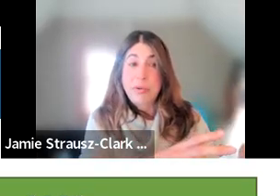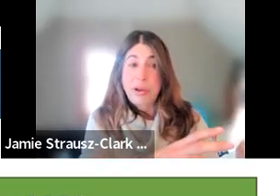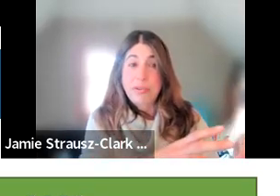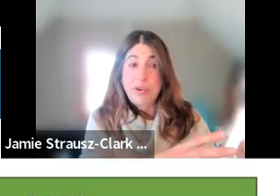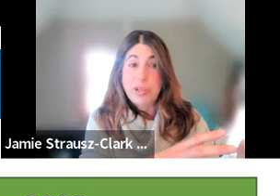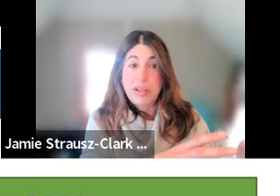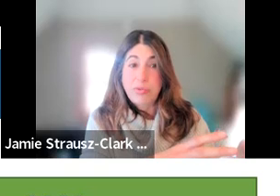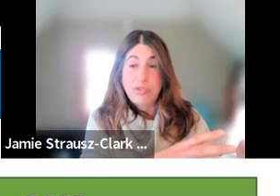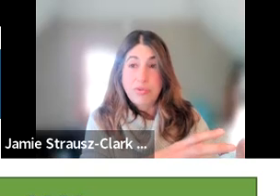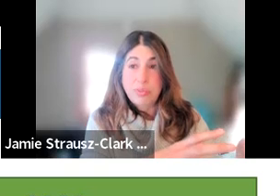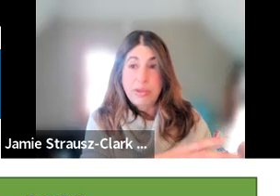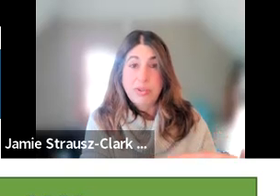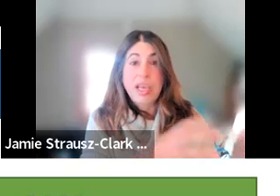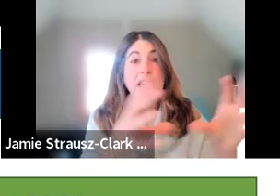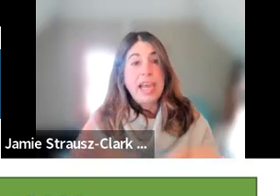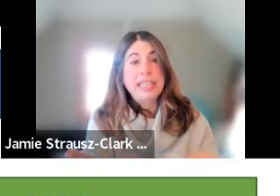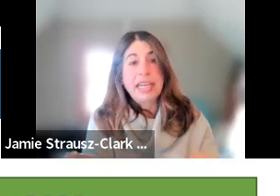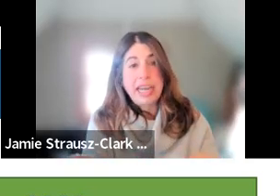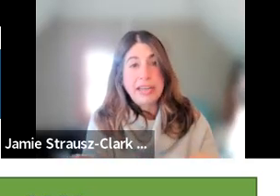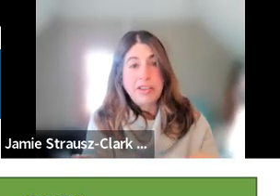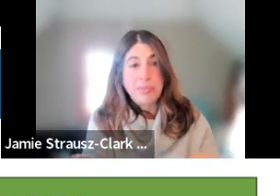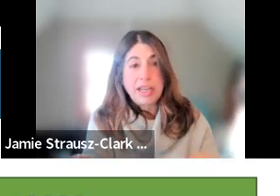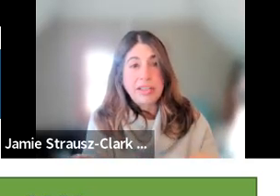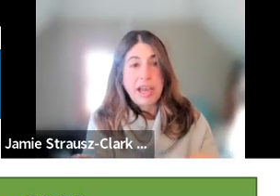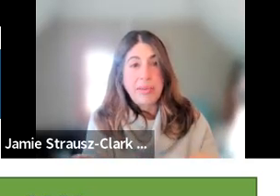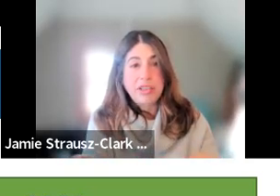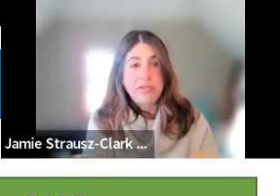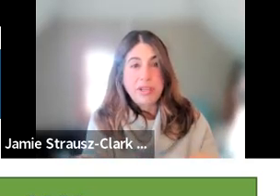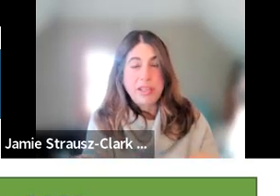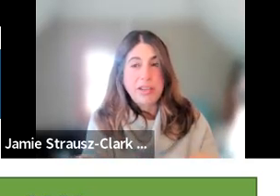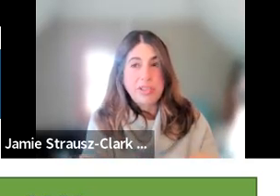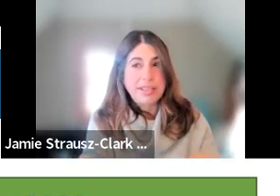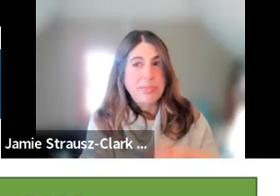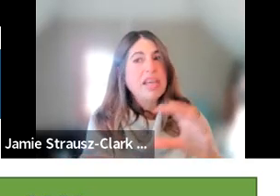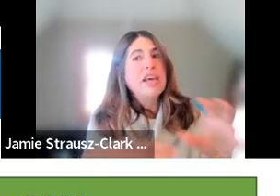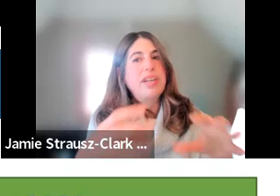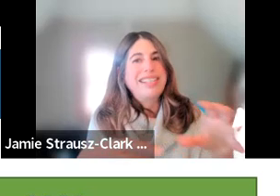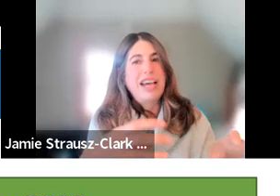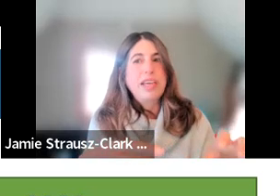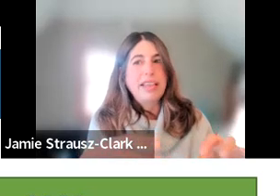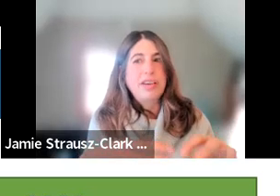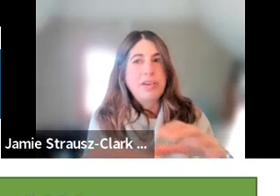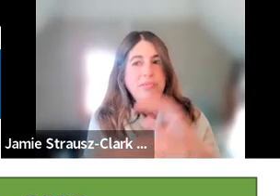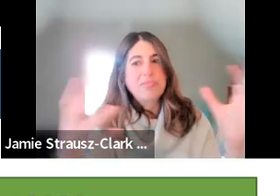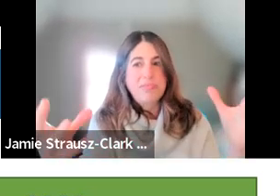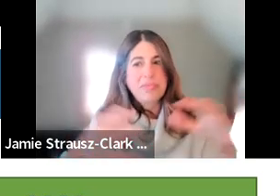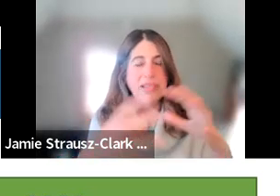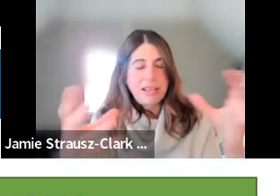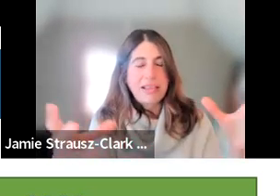to focus on the role of co-responders and dedicate another meeting to focus on the youth system. But until we get